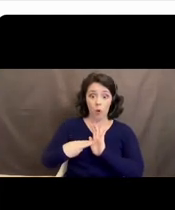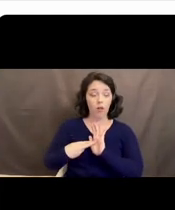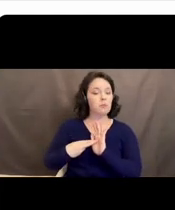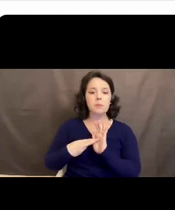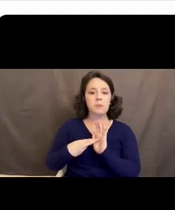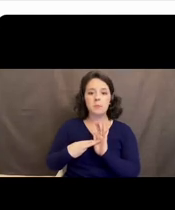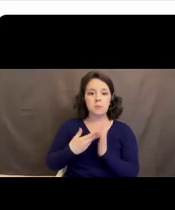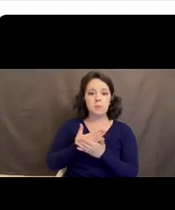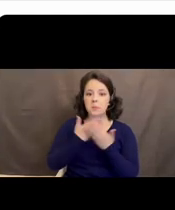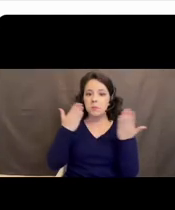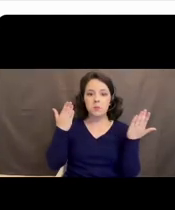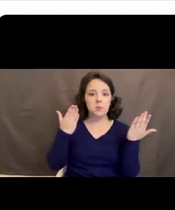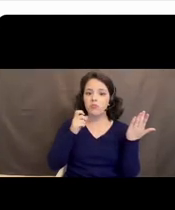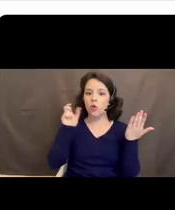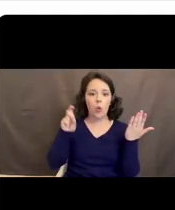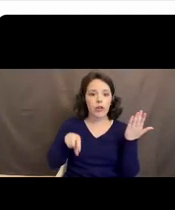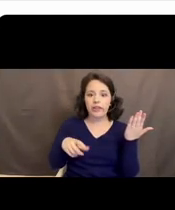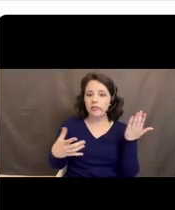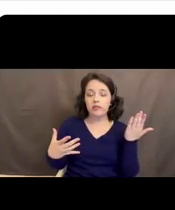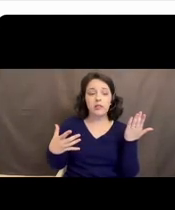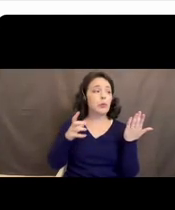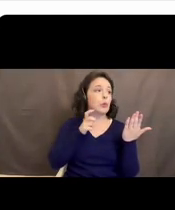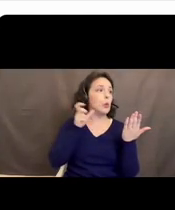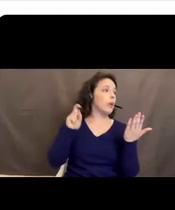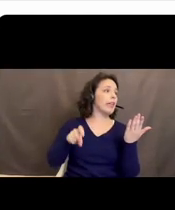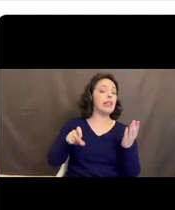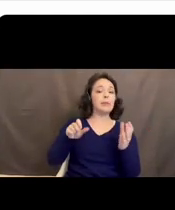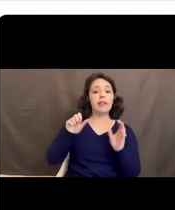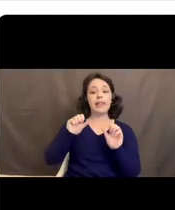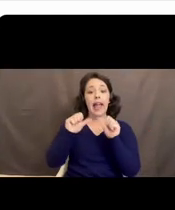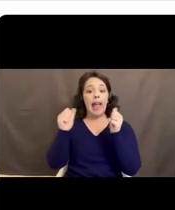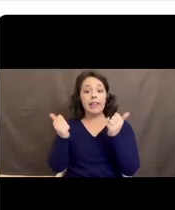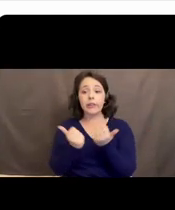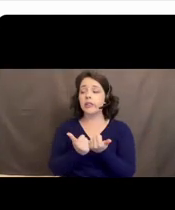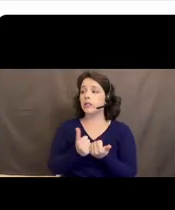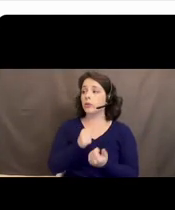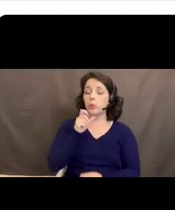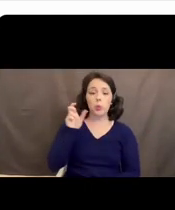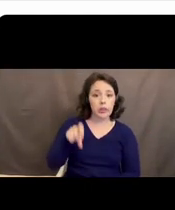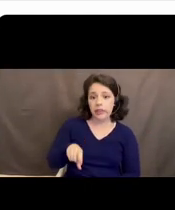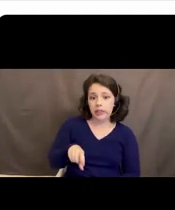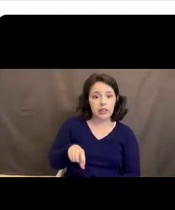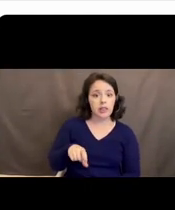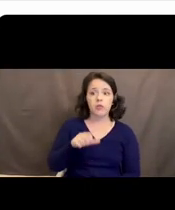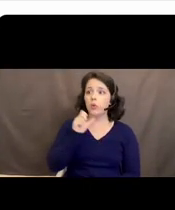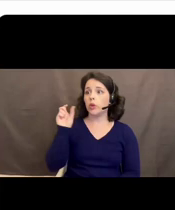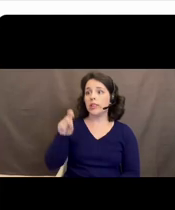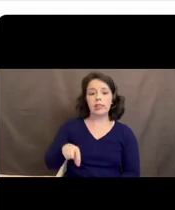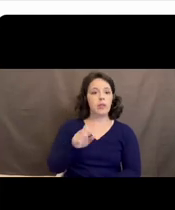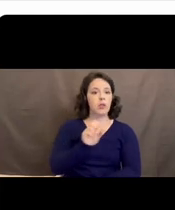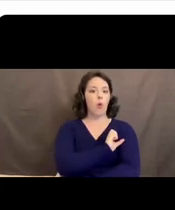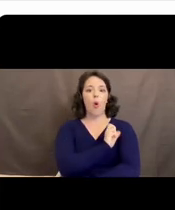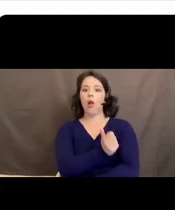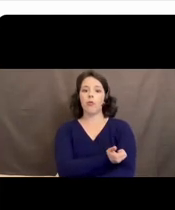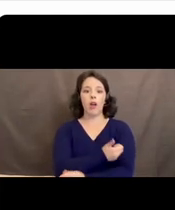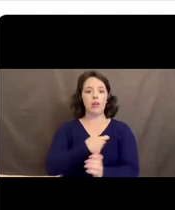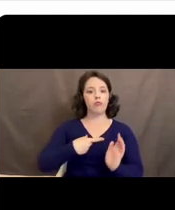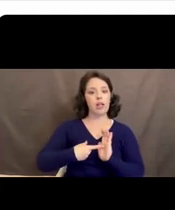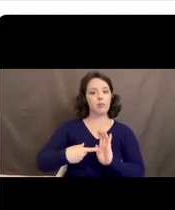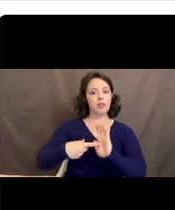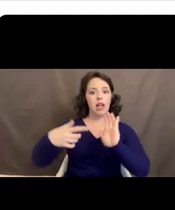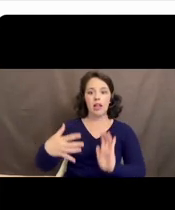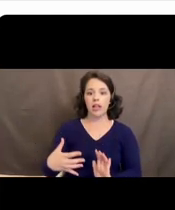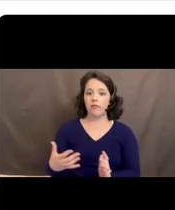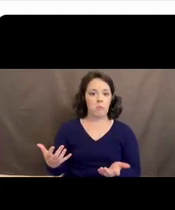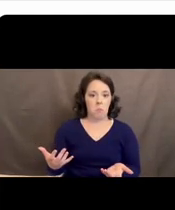authorized legal representatives or agents unless the account owner feels it's necessary or unless a legal